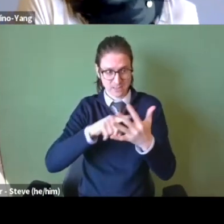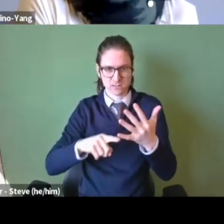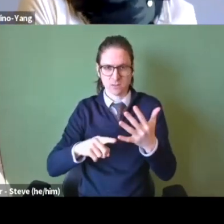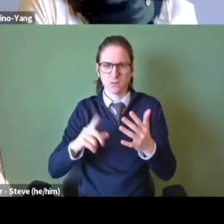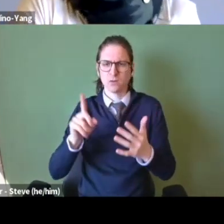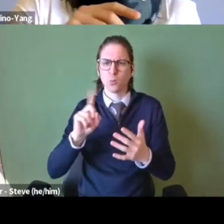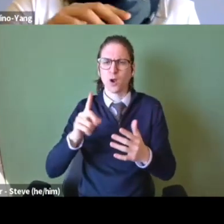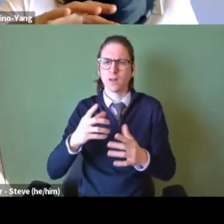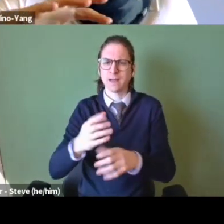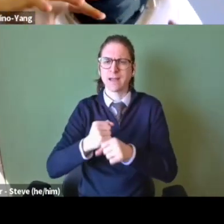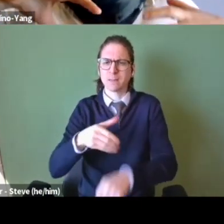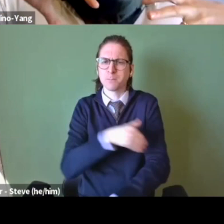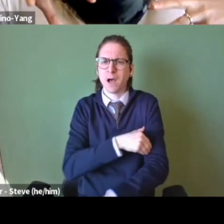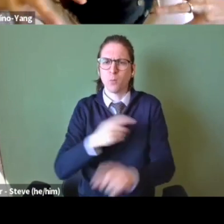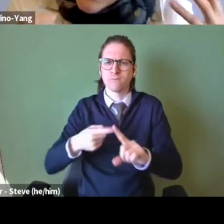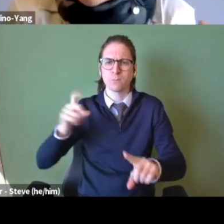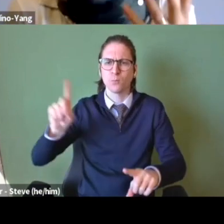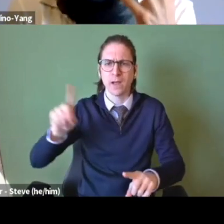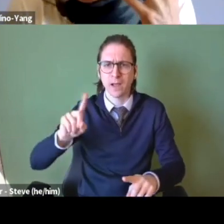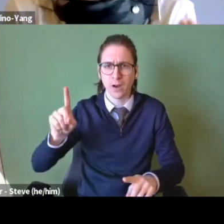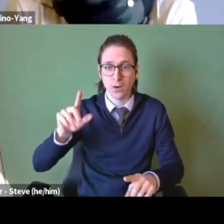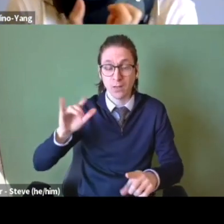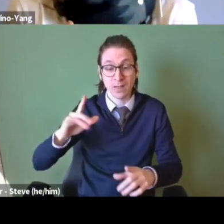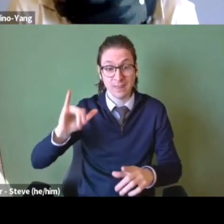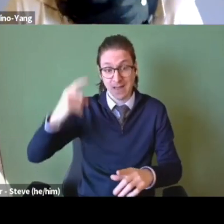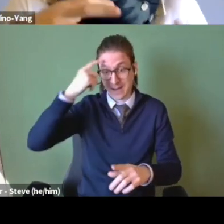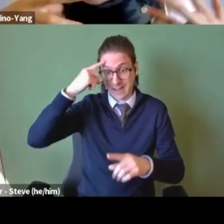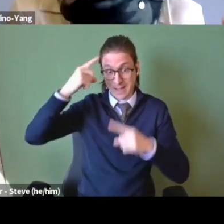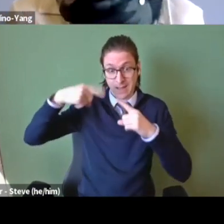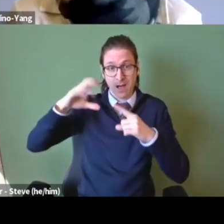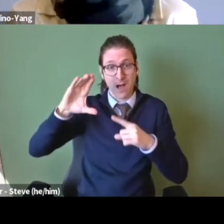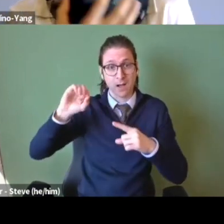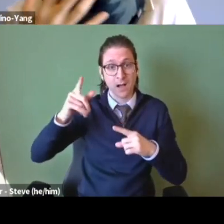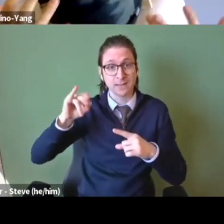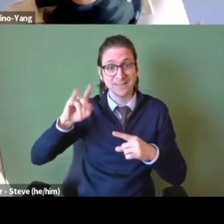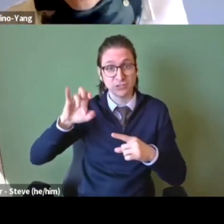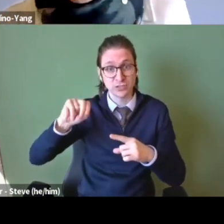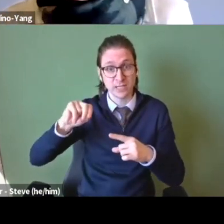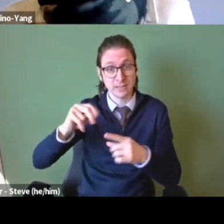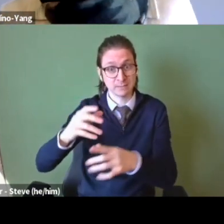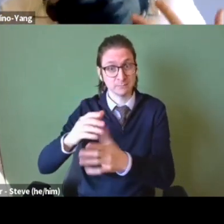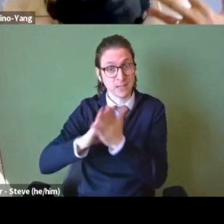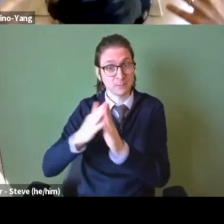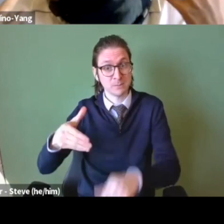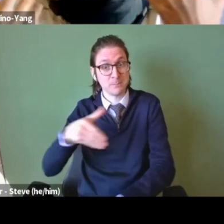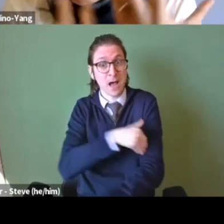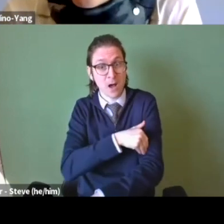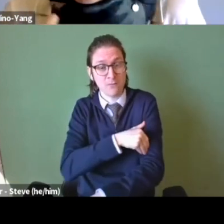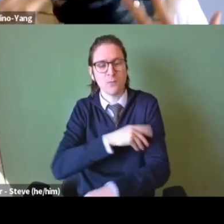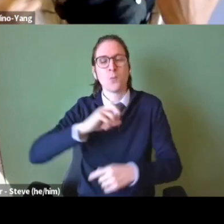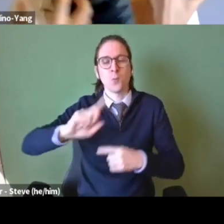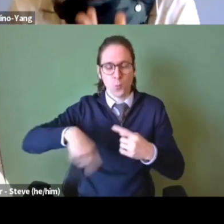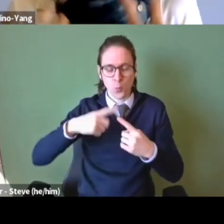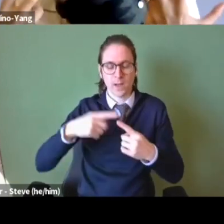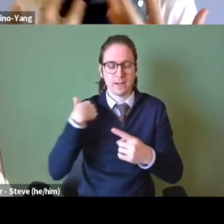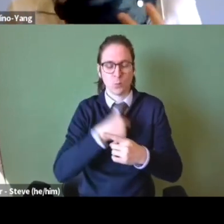cognition gets its power when it's tied into, integrated into a story that the person